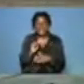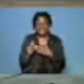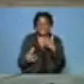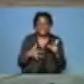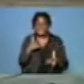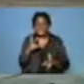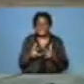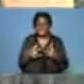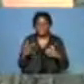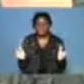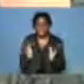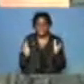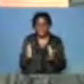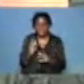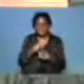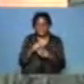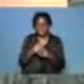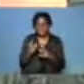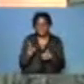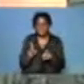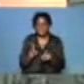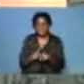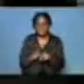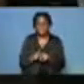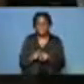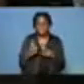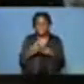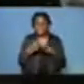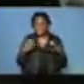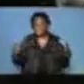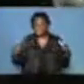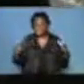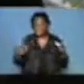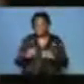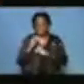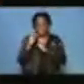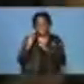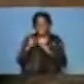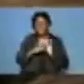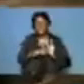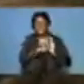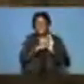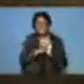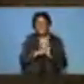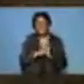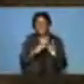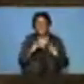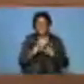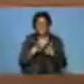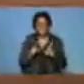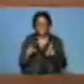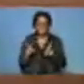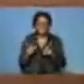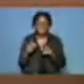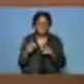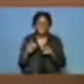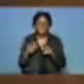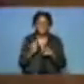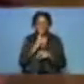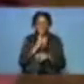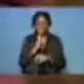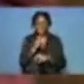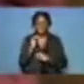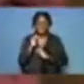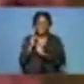huge Junk Canoe sign, a photo prop for some attendees. However, there was an authentic Junk Canoe experience where guests learned how